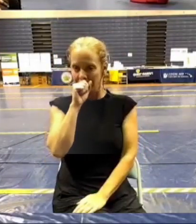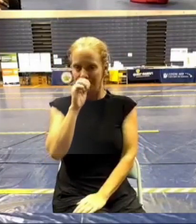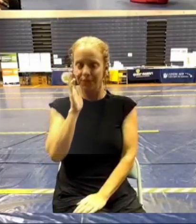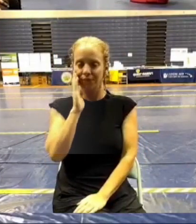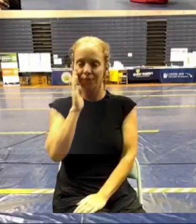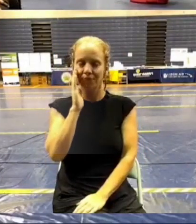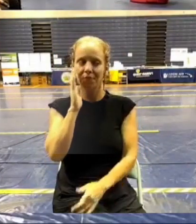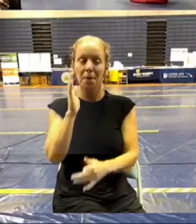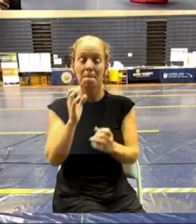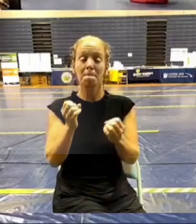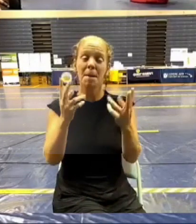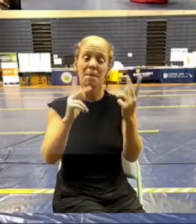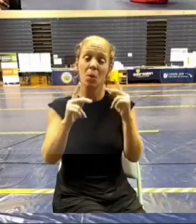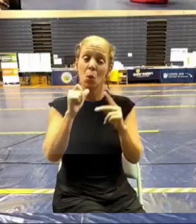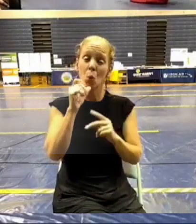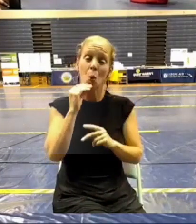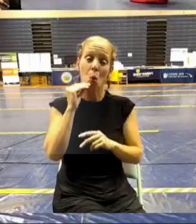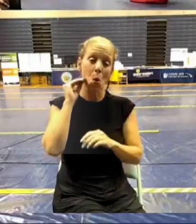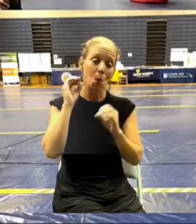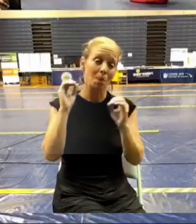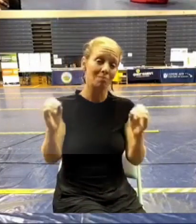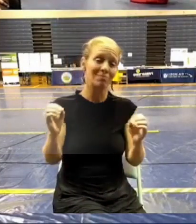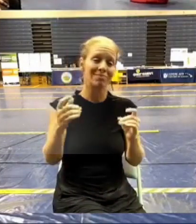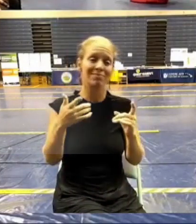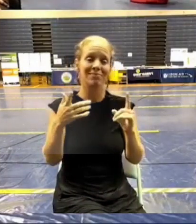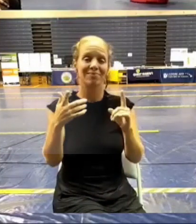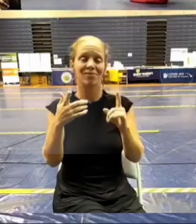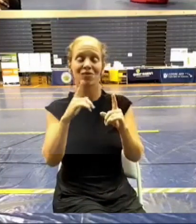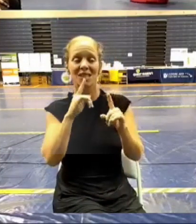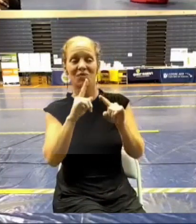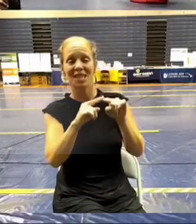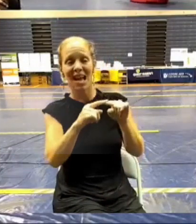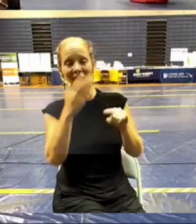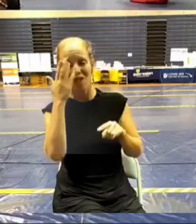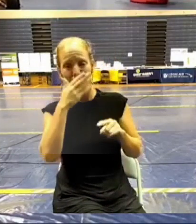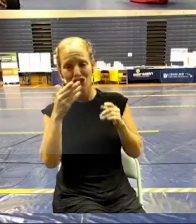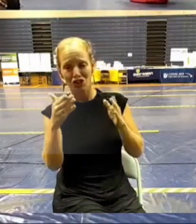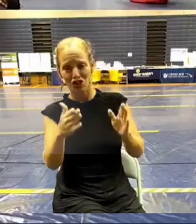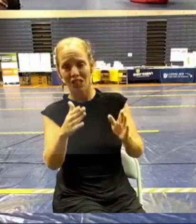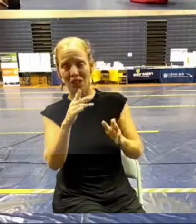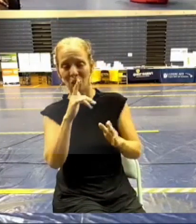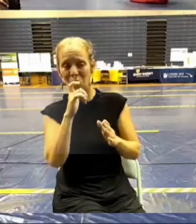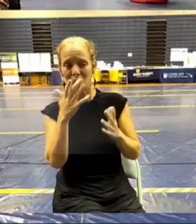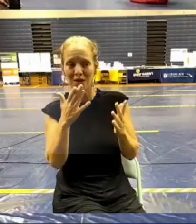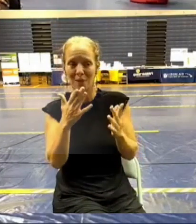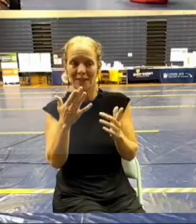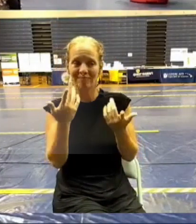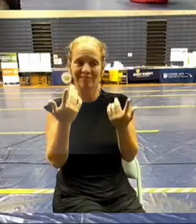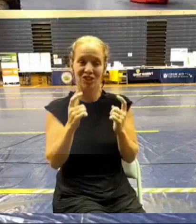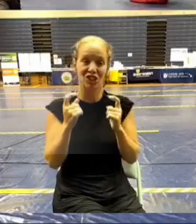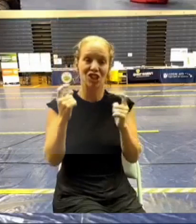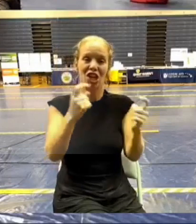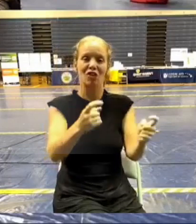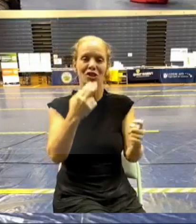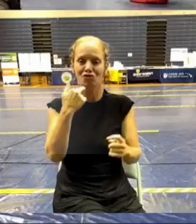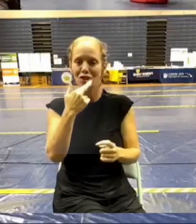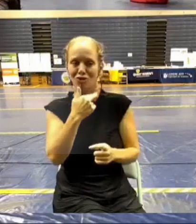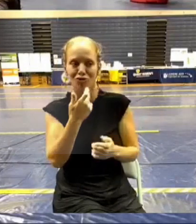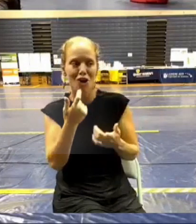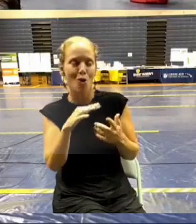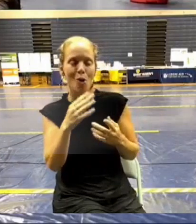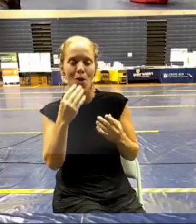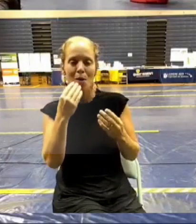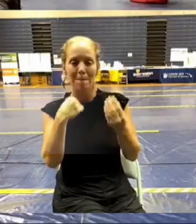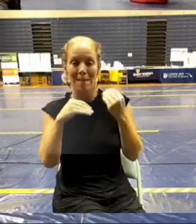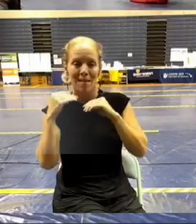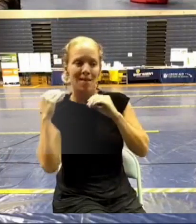Lahaina relied on Front Street to get a meal or to get a, you know, catch a generous restaurant or somebody that